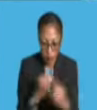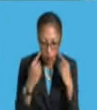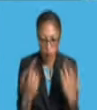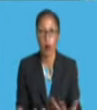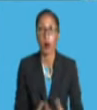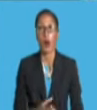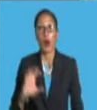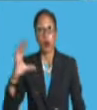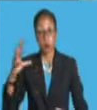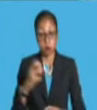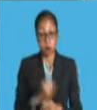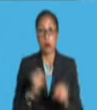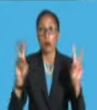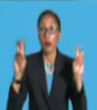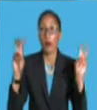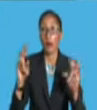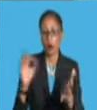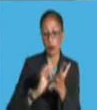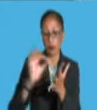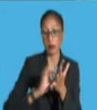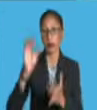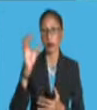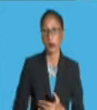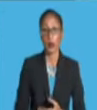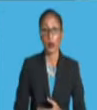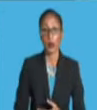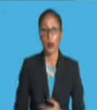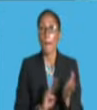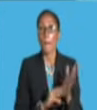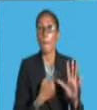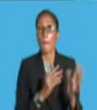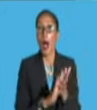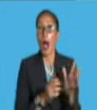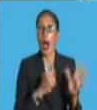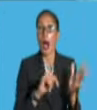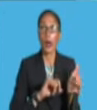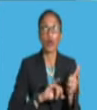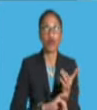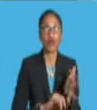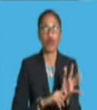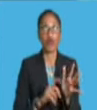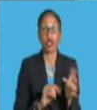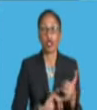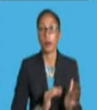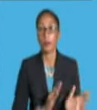would like to end with this quote from the great scholar and social reformer, Maharishi Swami Dayananda Saraswati, and I